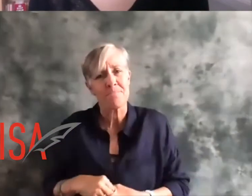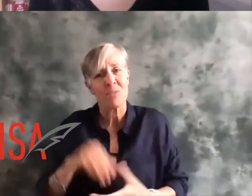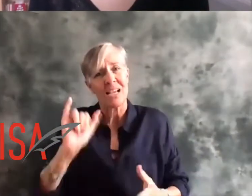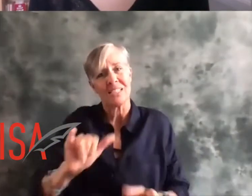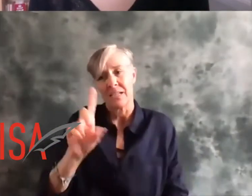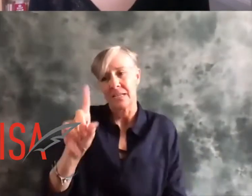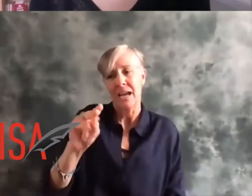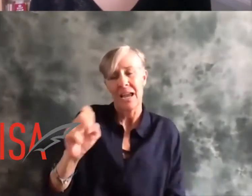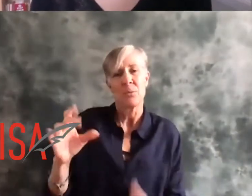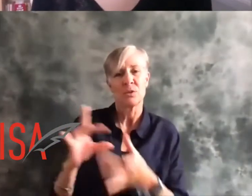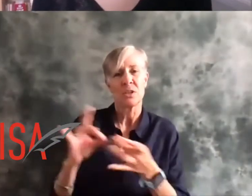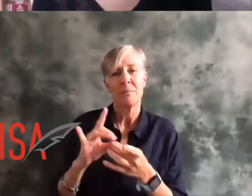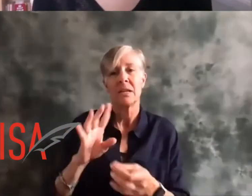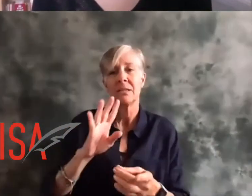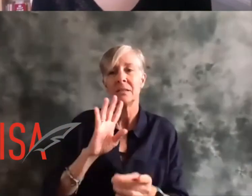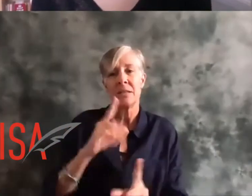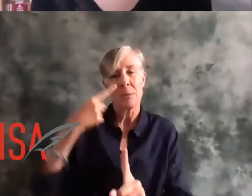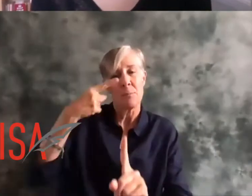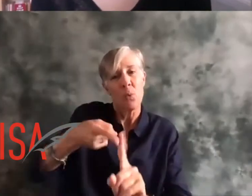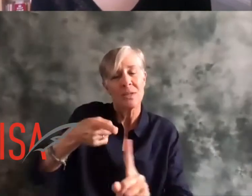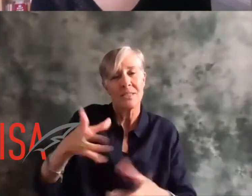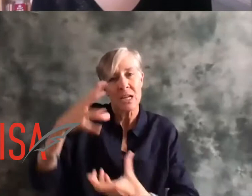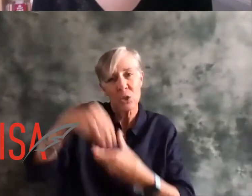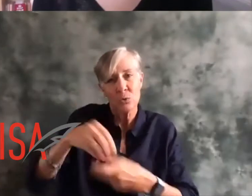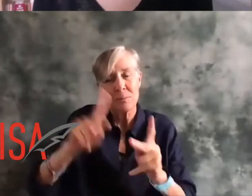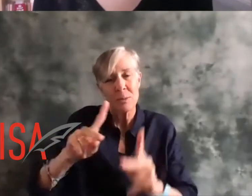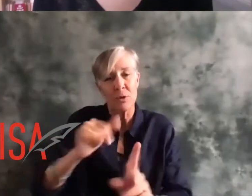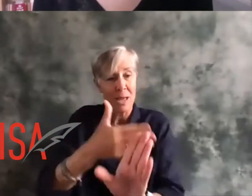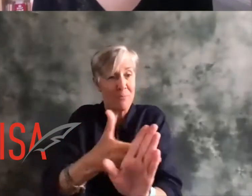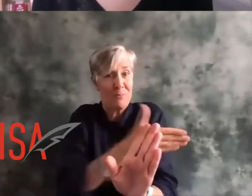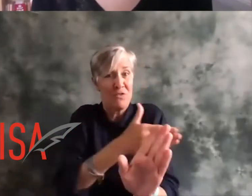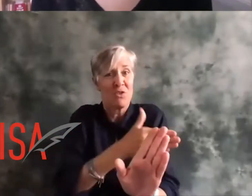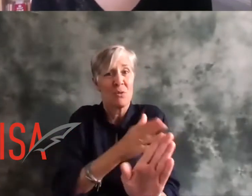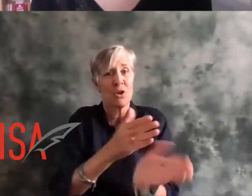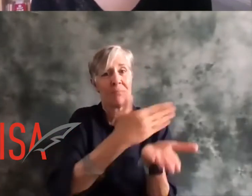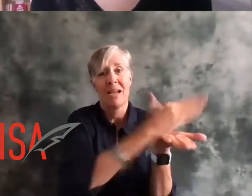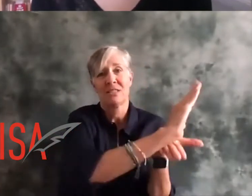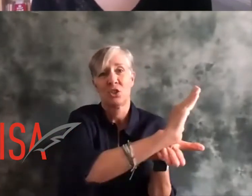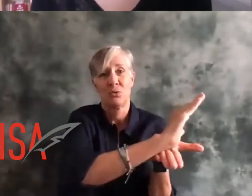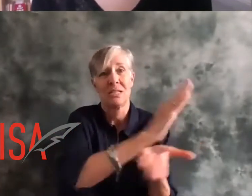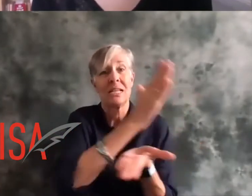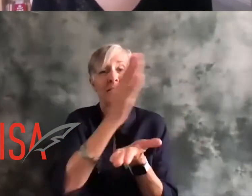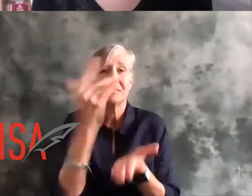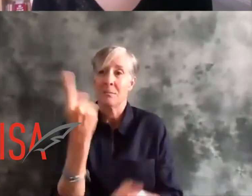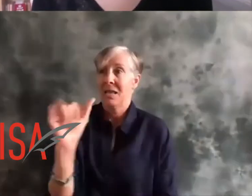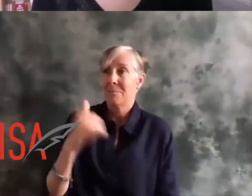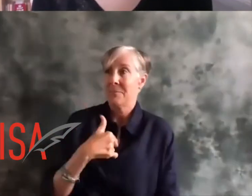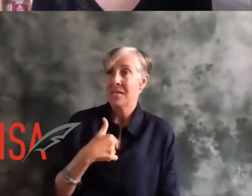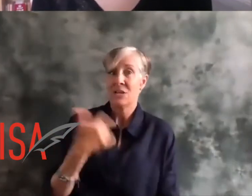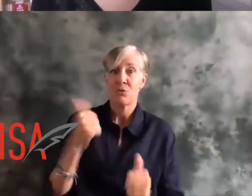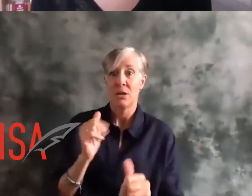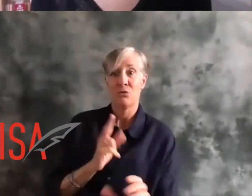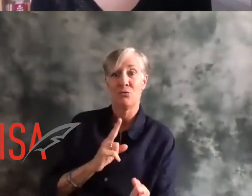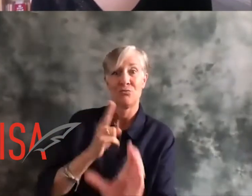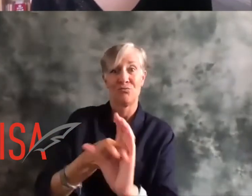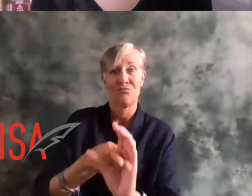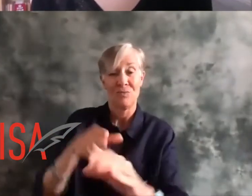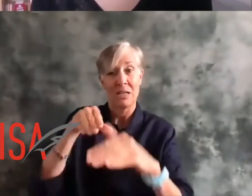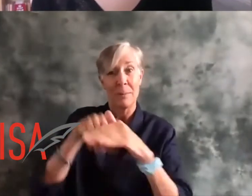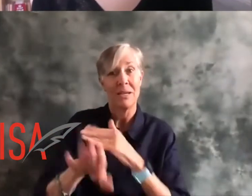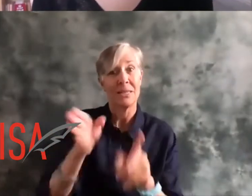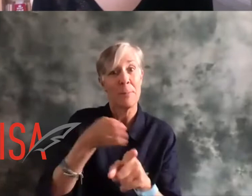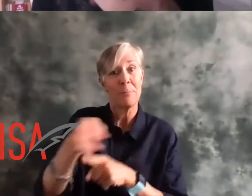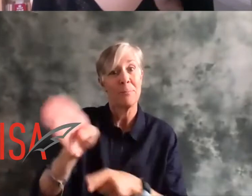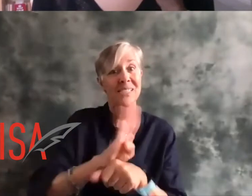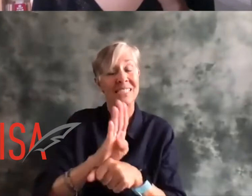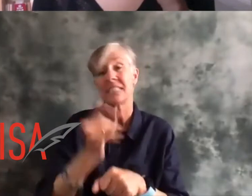was saying. It's about including people that have been previously excluded. And, you know, like somebody like me trying to come in, if somebody's not going to give